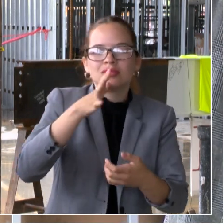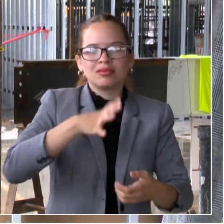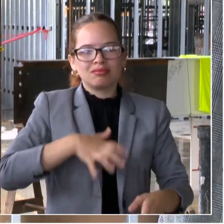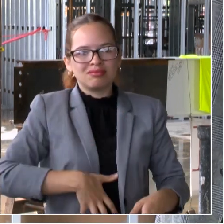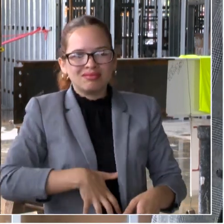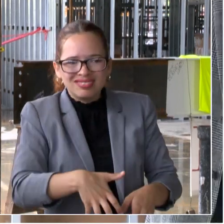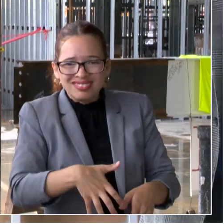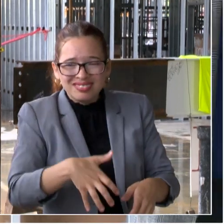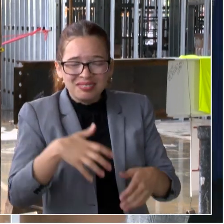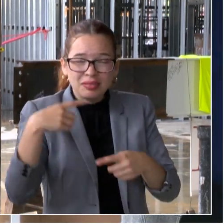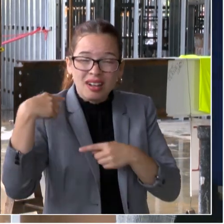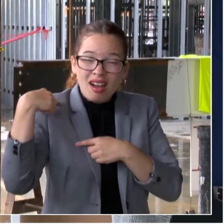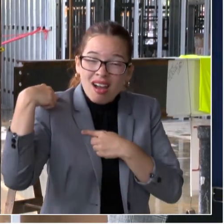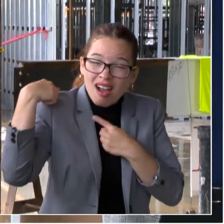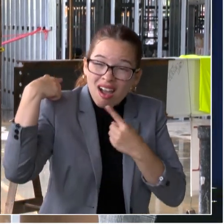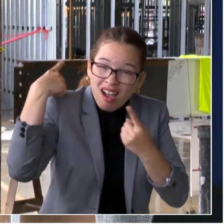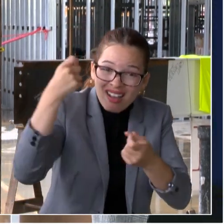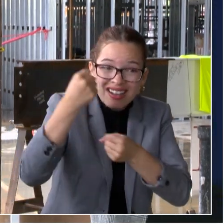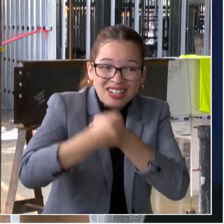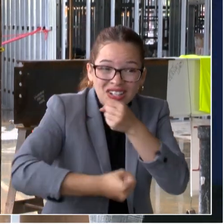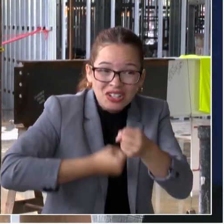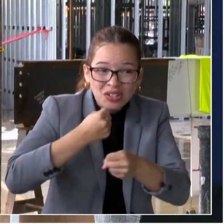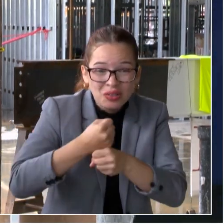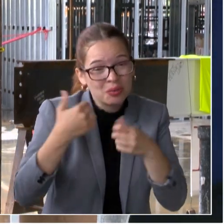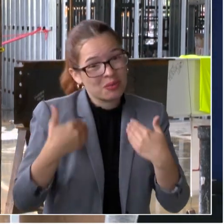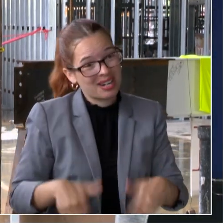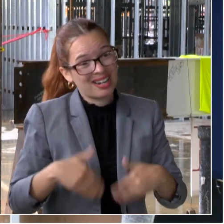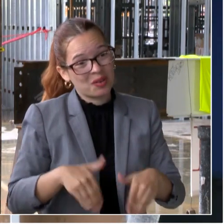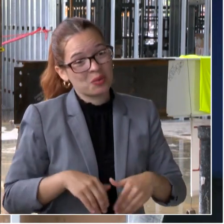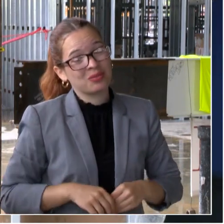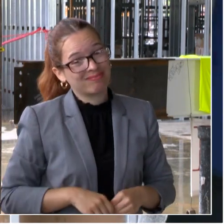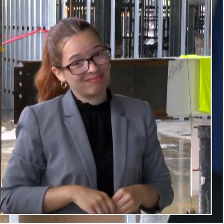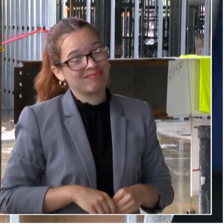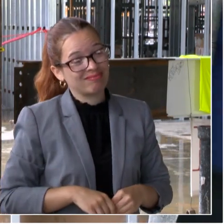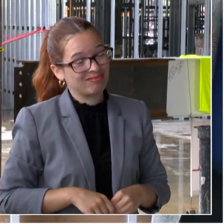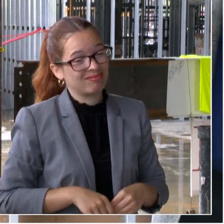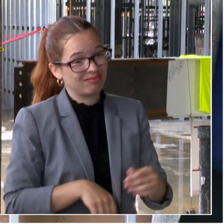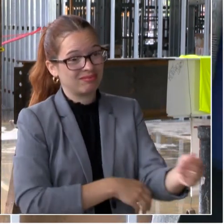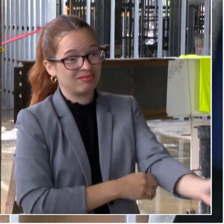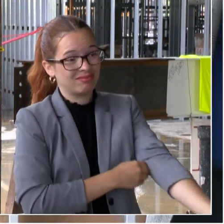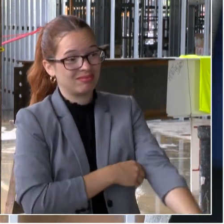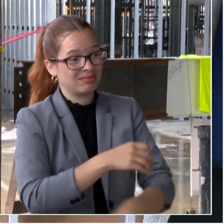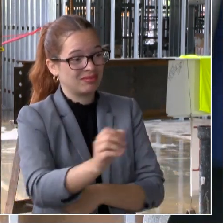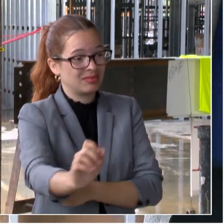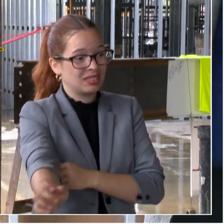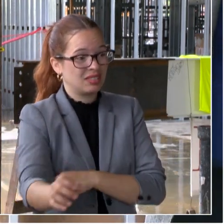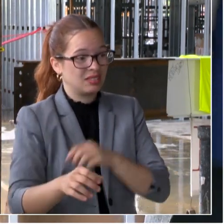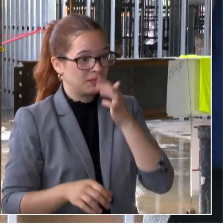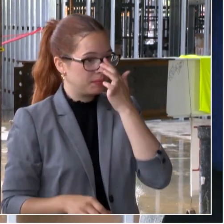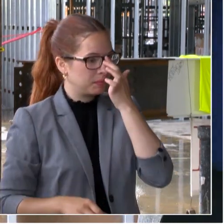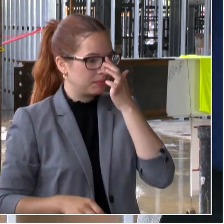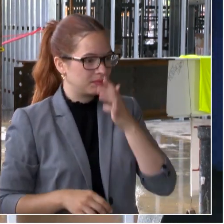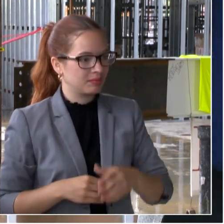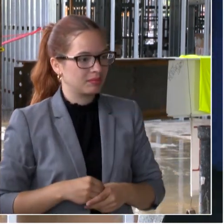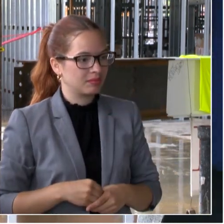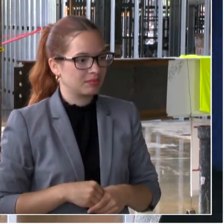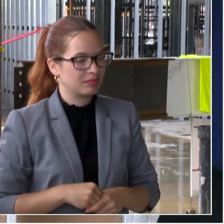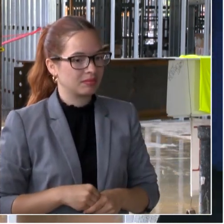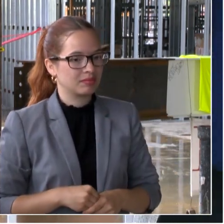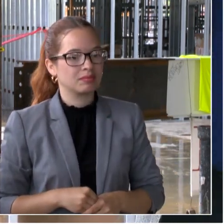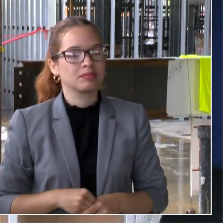this project site already. And council member, I'll tell you, a number of those people are local residents.